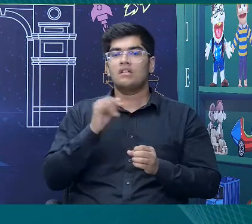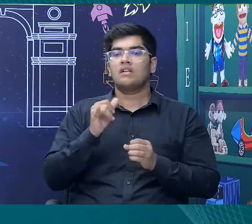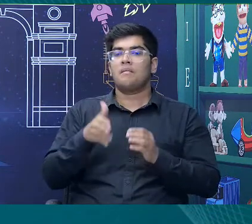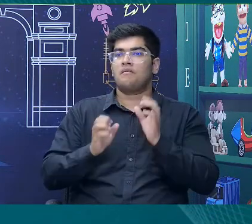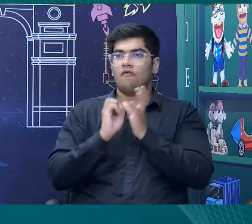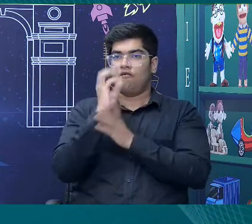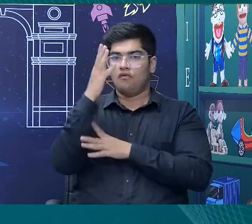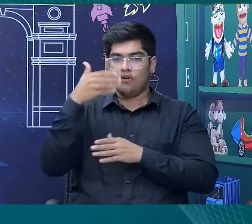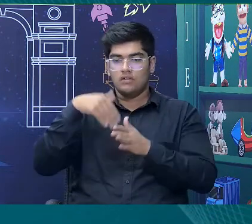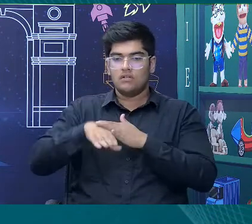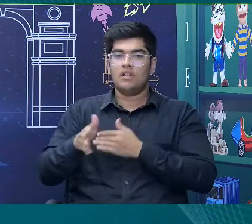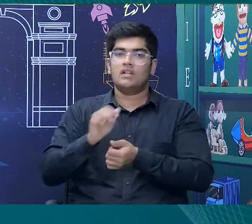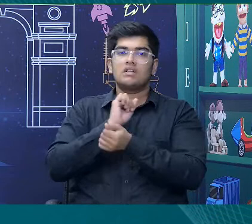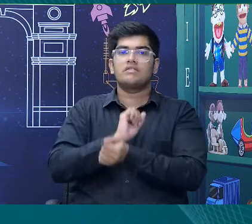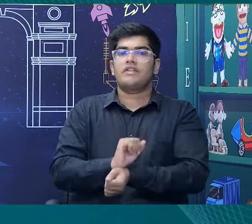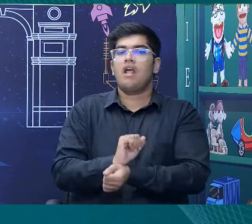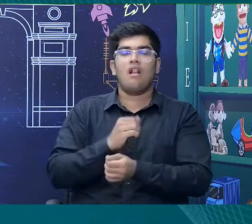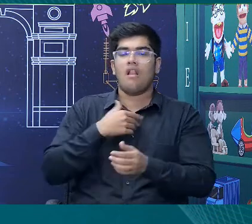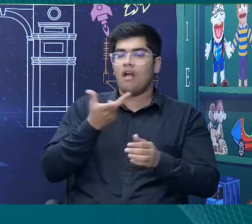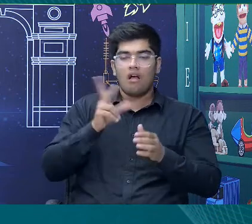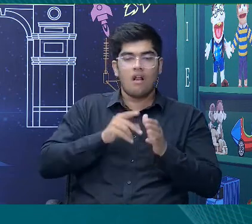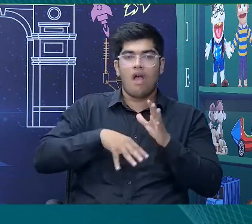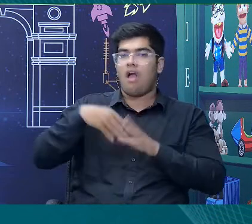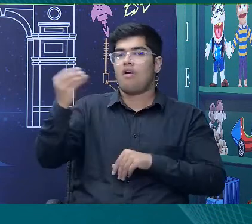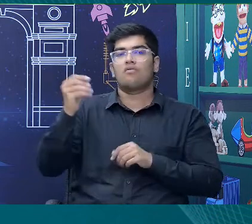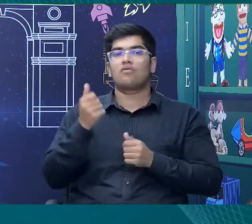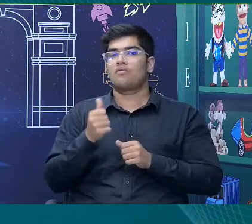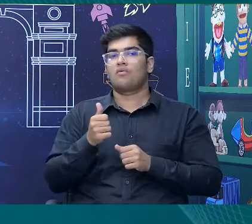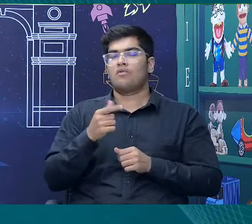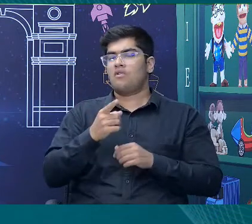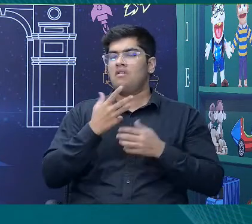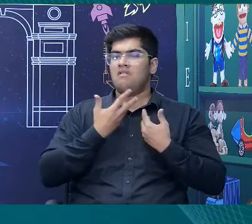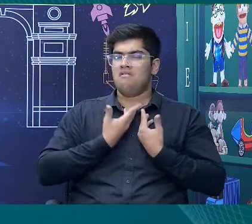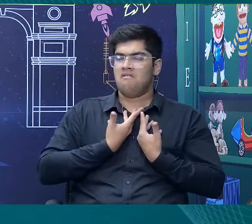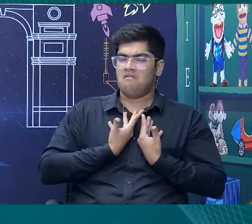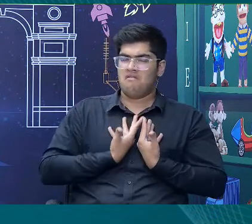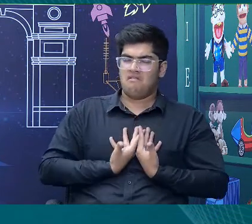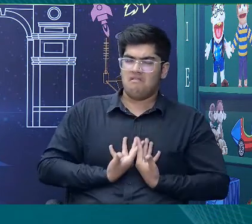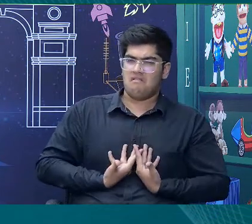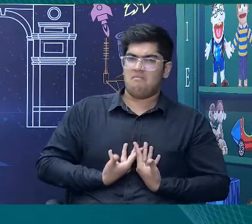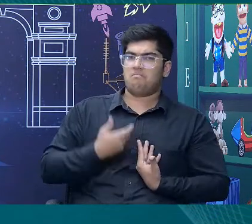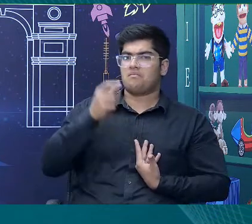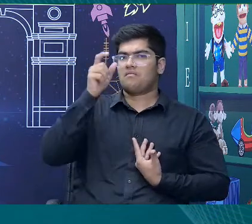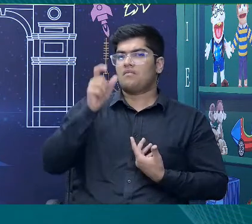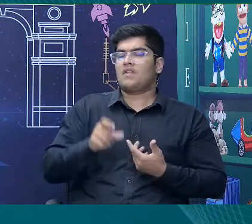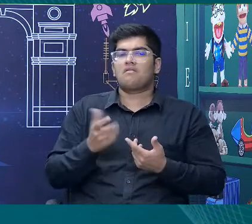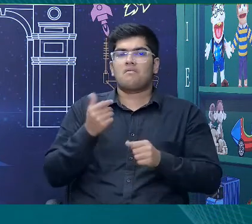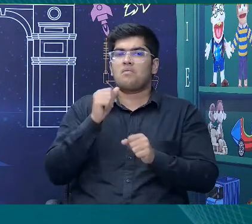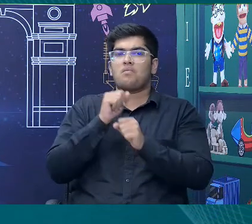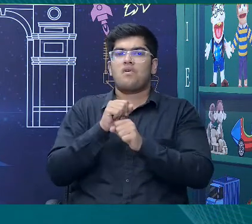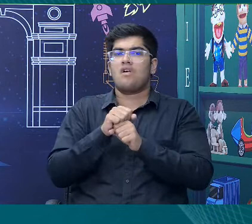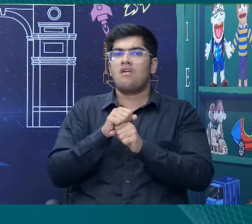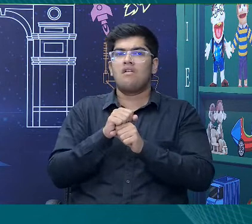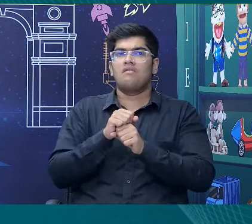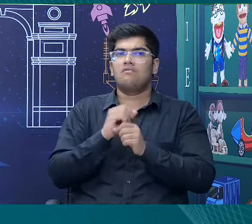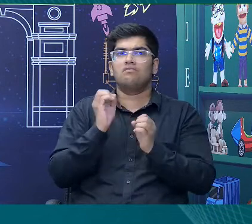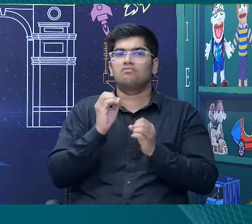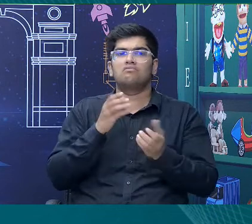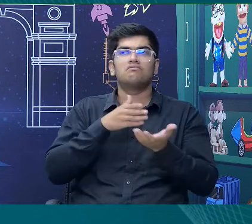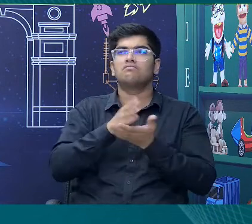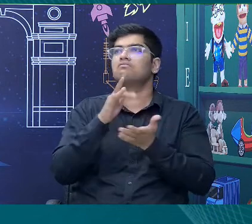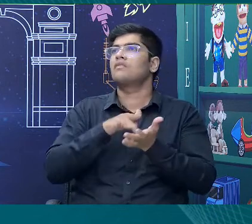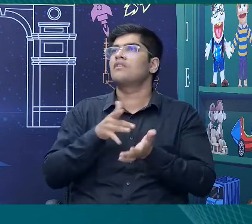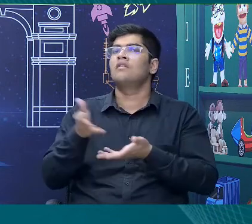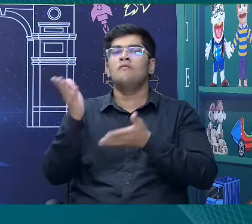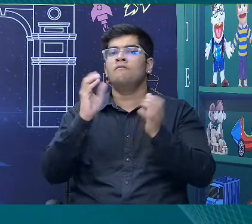which he'll never be able to escape. Okay. Now he was dead tired, and he had nowhere to go, and the night